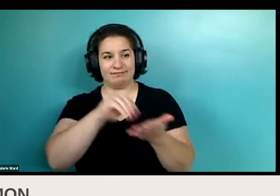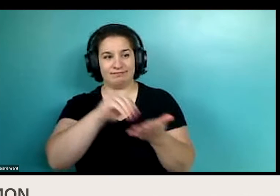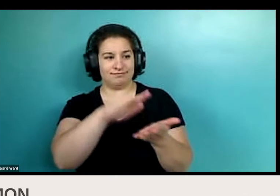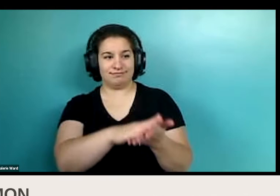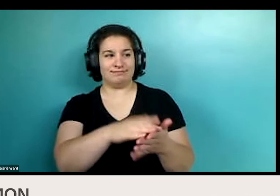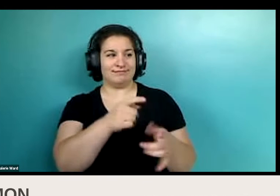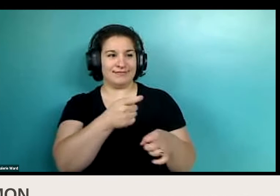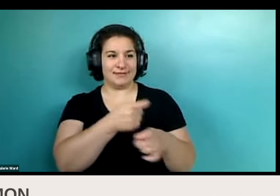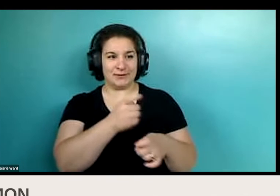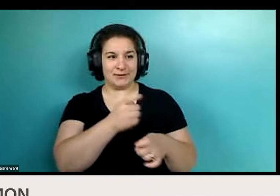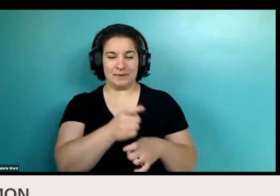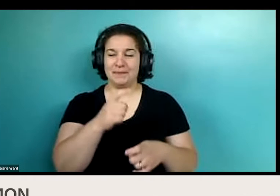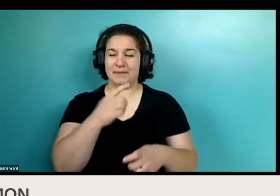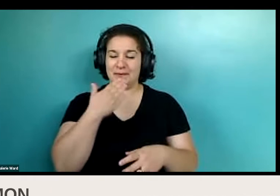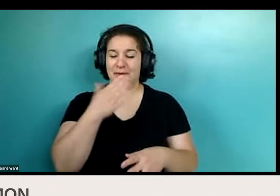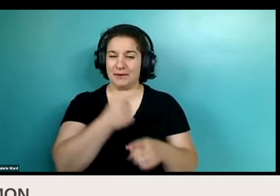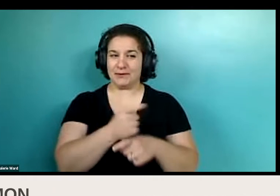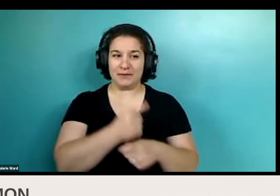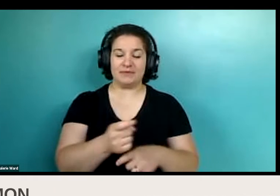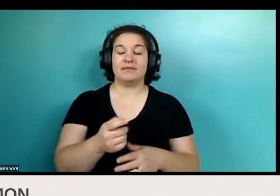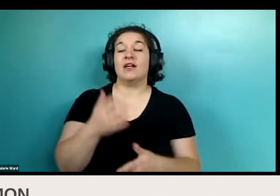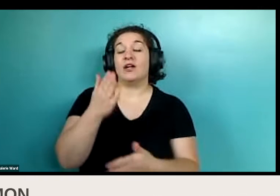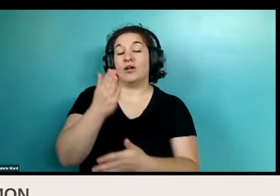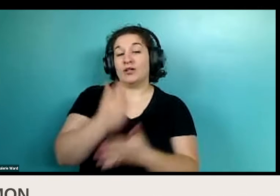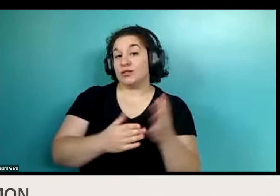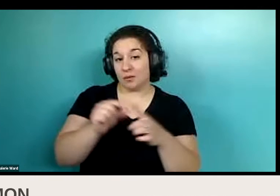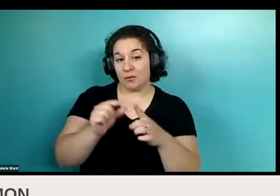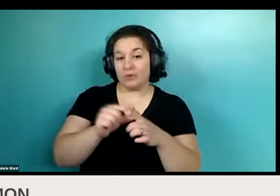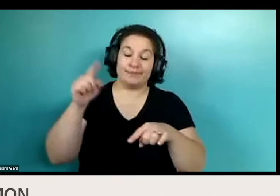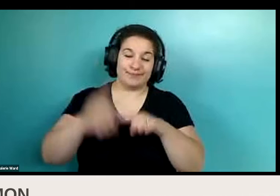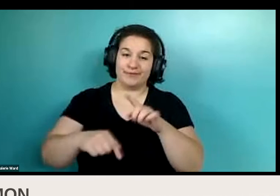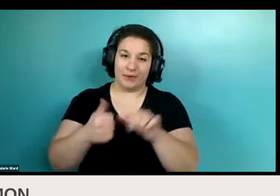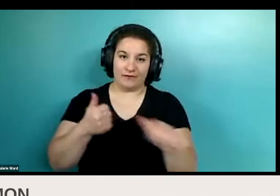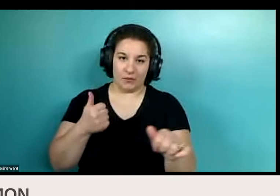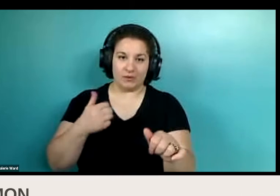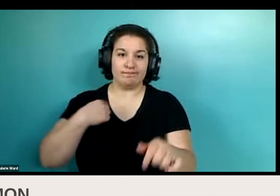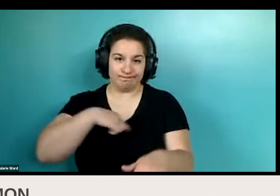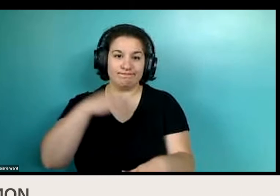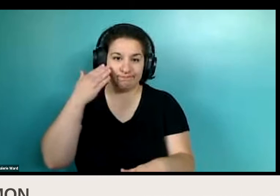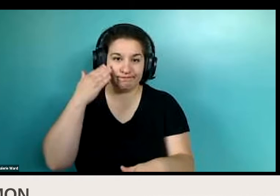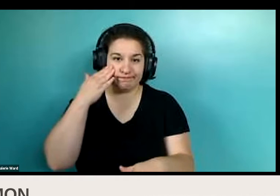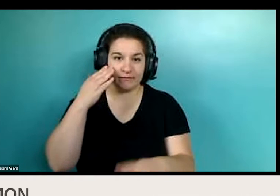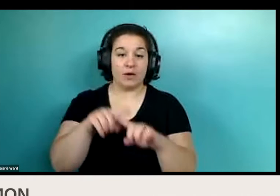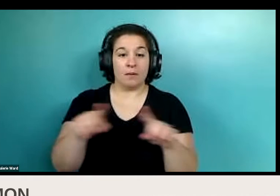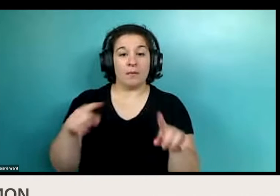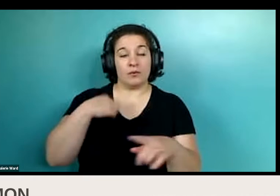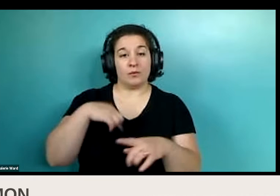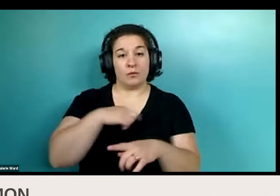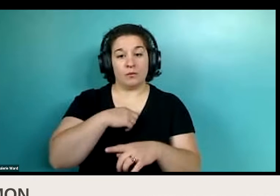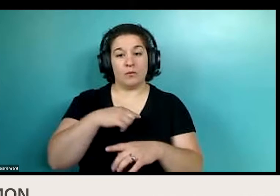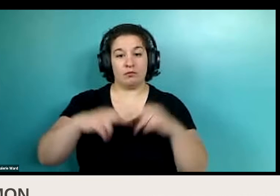joke. Some of the words honestly are just unavoidable here, and we know that, but we have built bridges to have them make sense to our